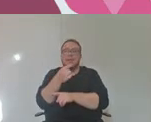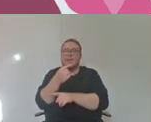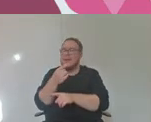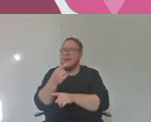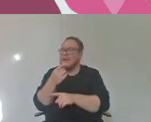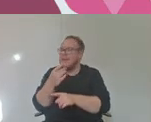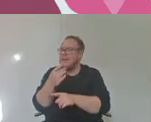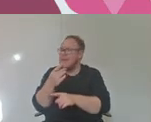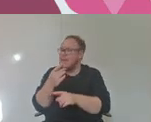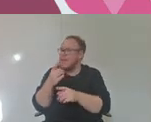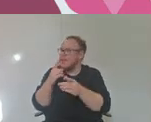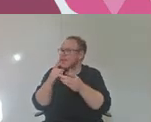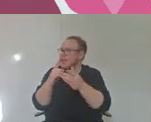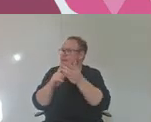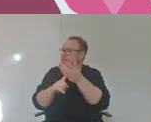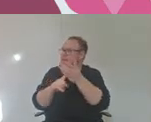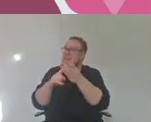been good